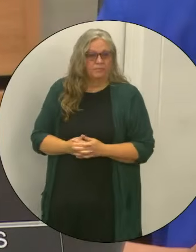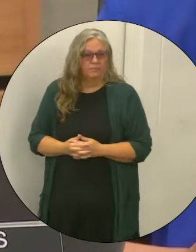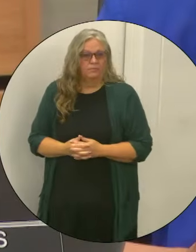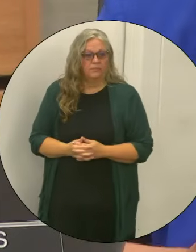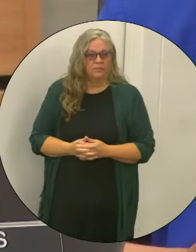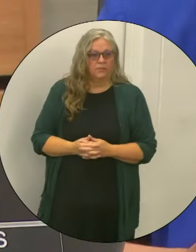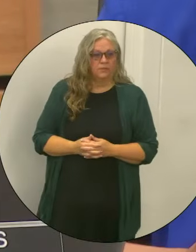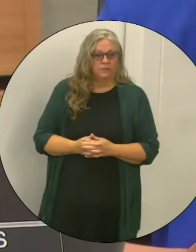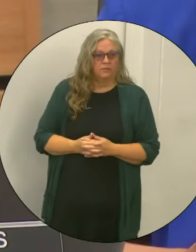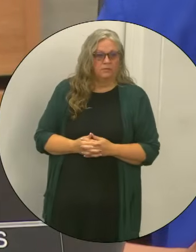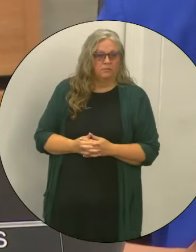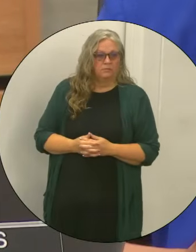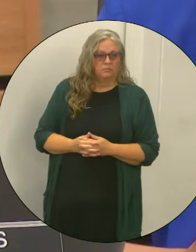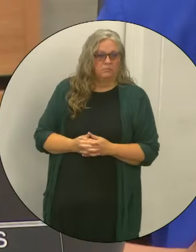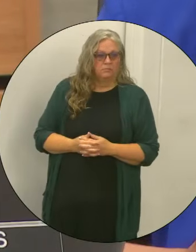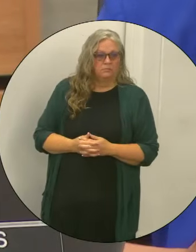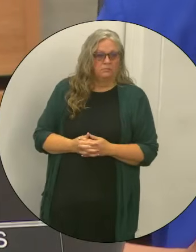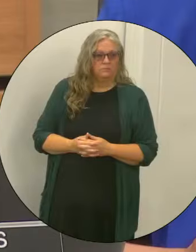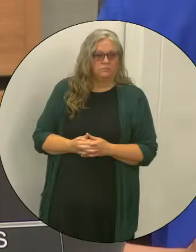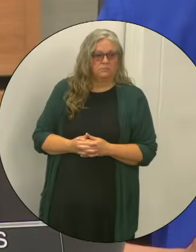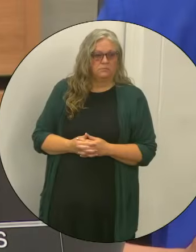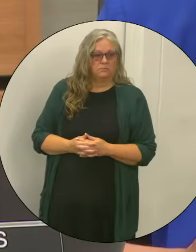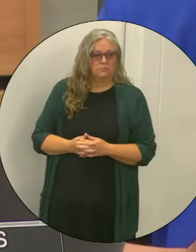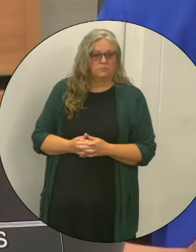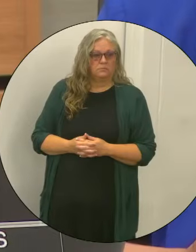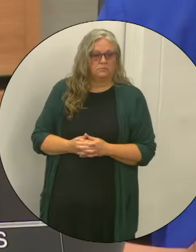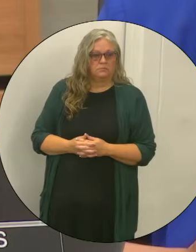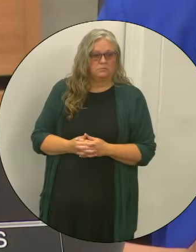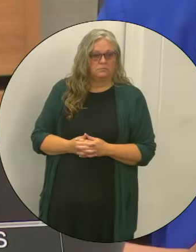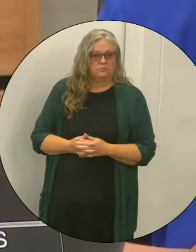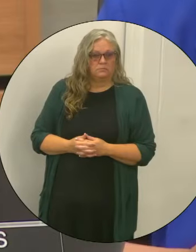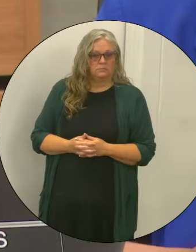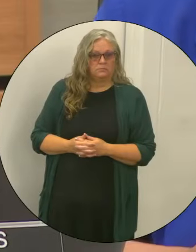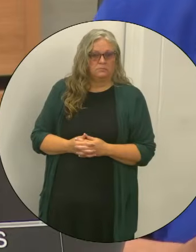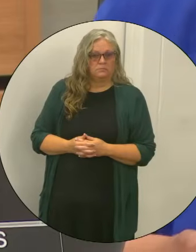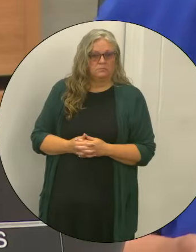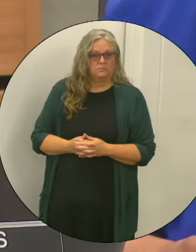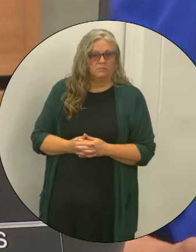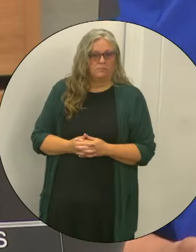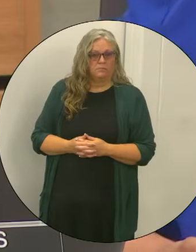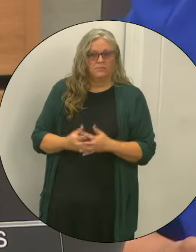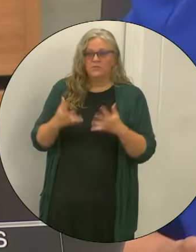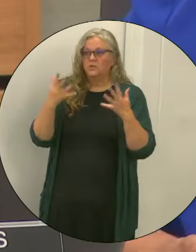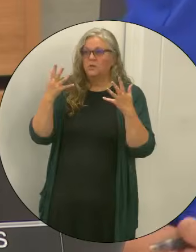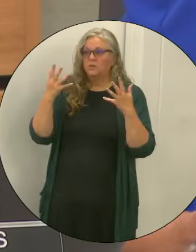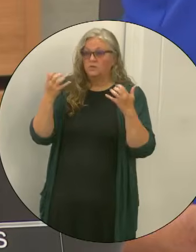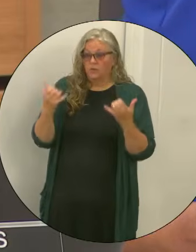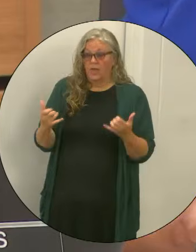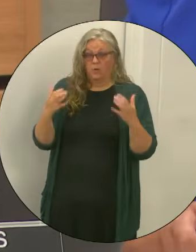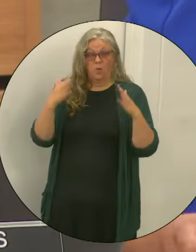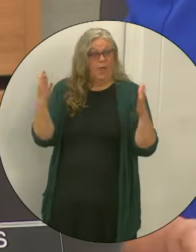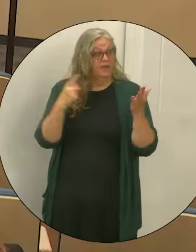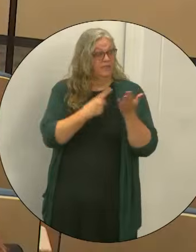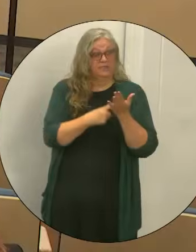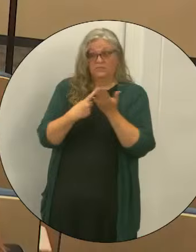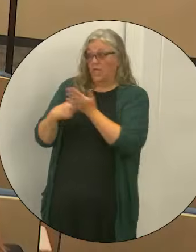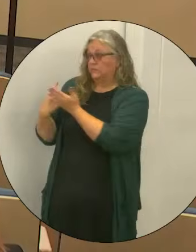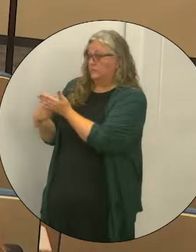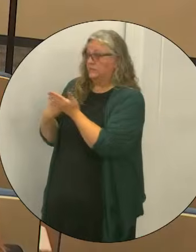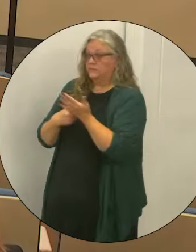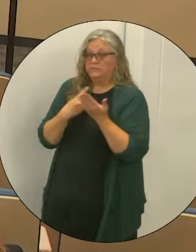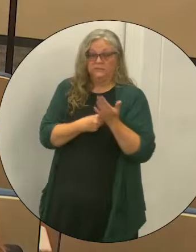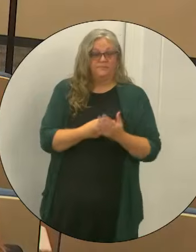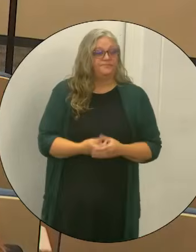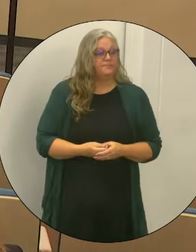Thank you so much. At this point, I will open it up for a discussion with my colleagues. Trustee Zamora. Thank you,